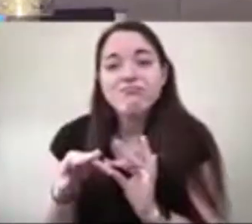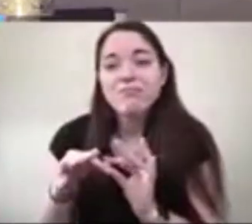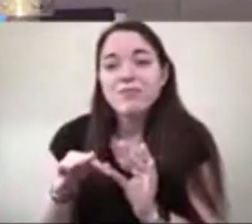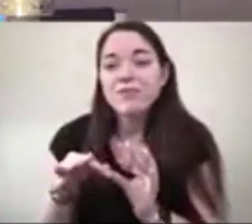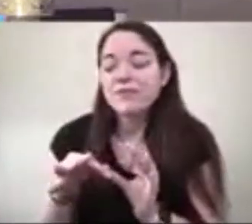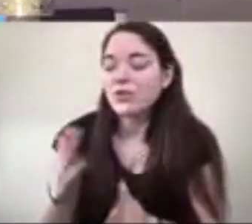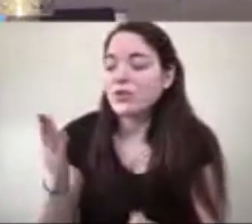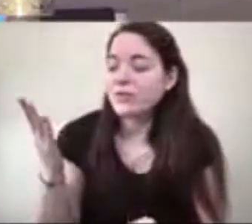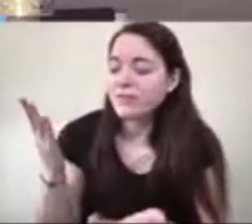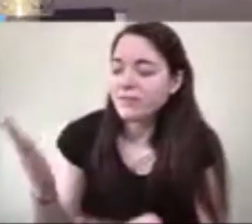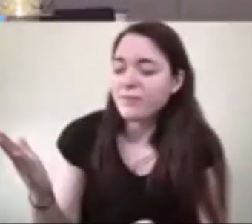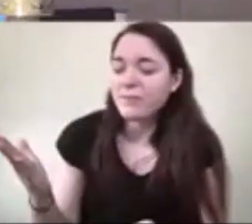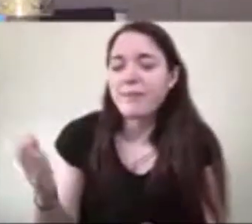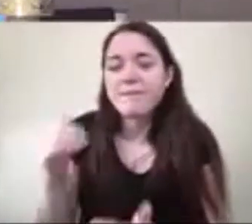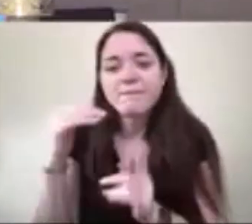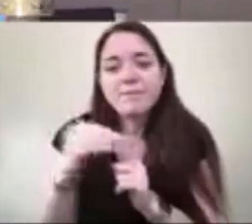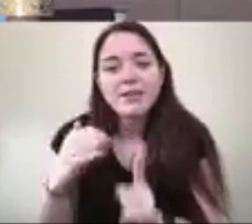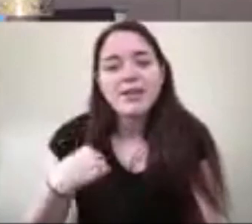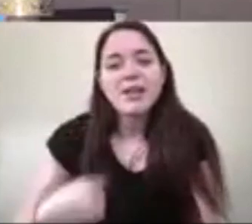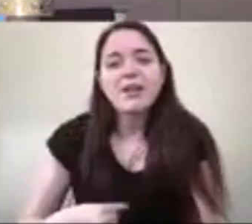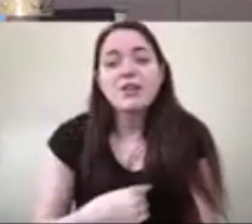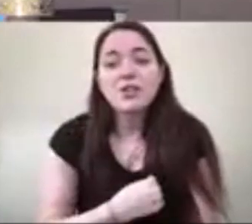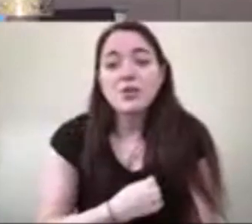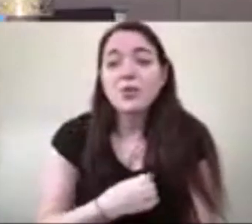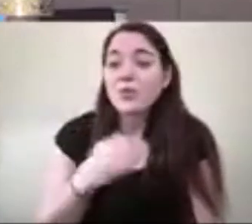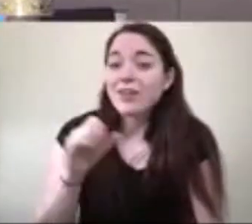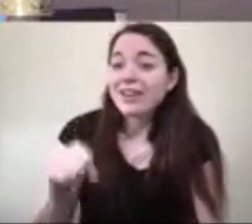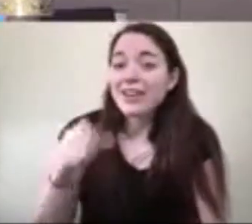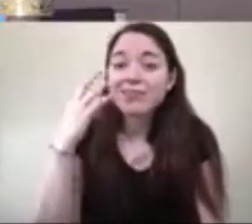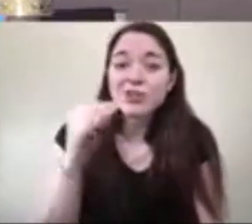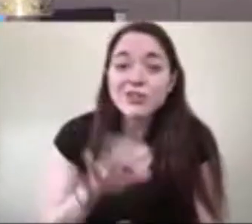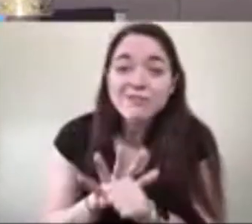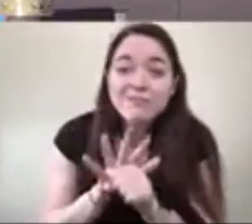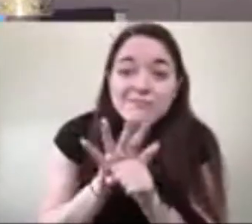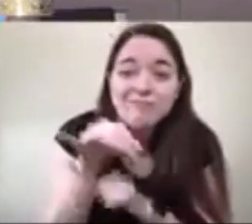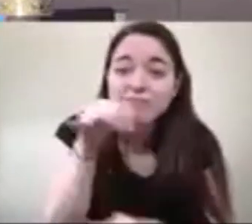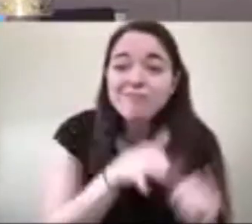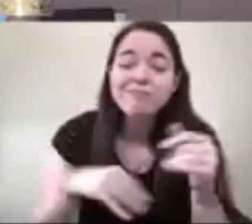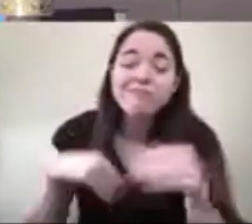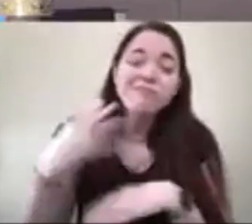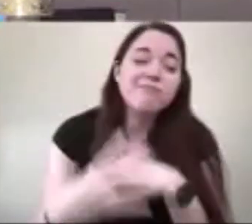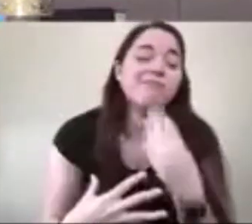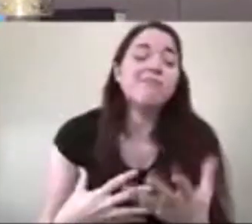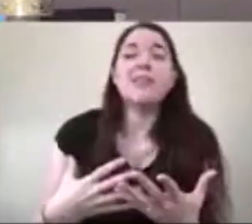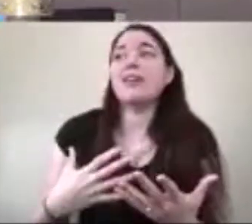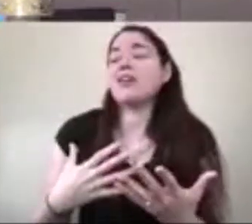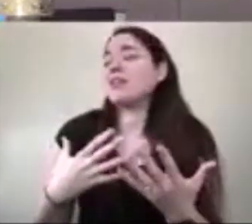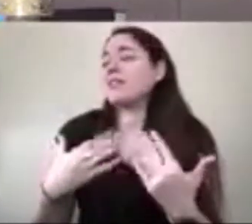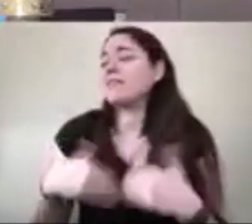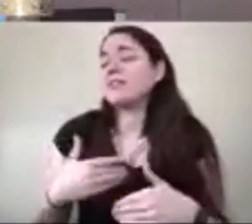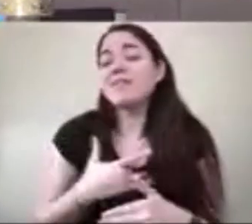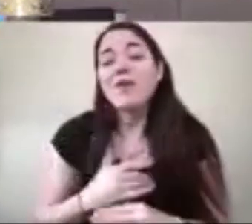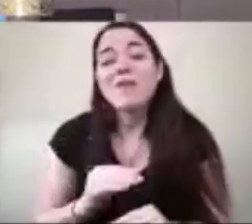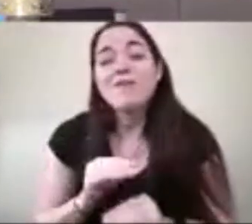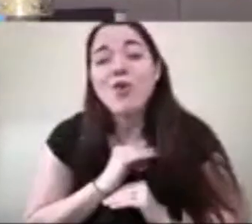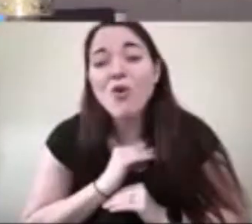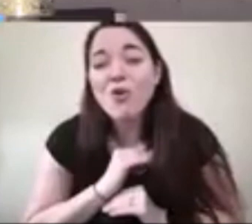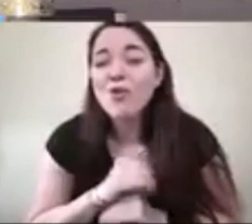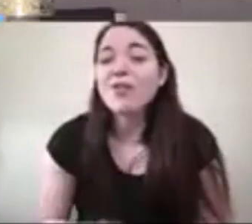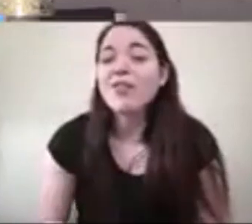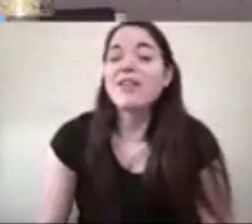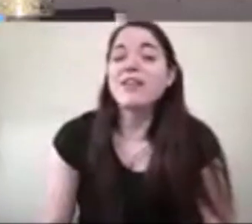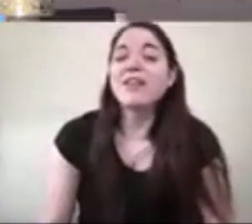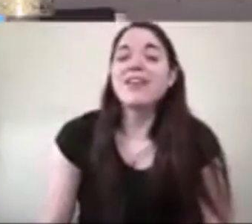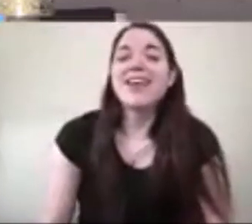are called to abundance and generosity and fullness and to